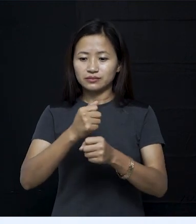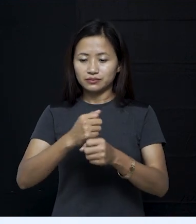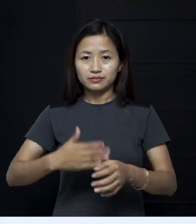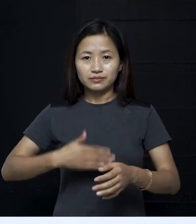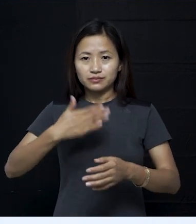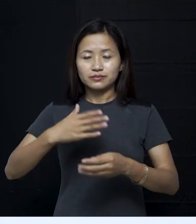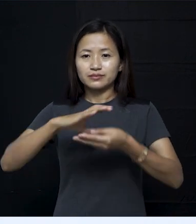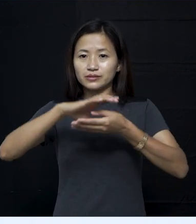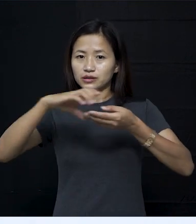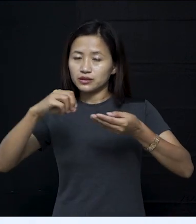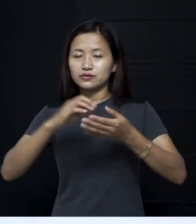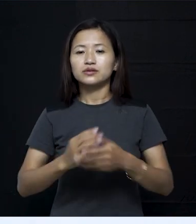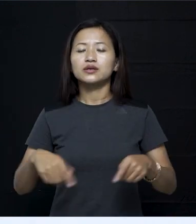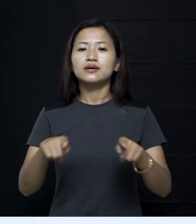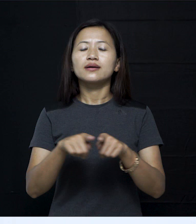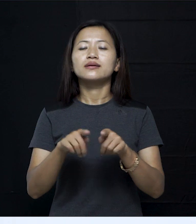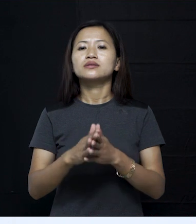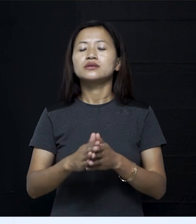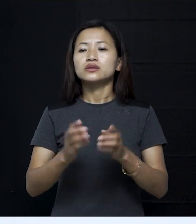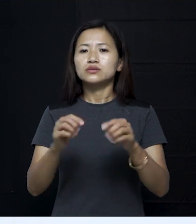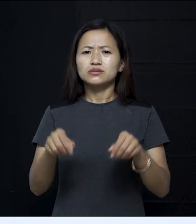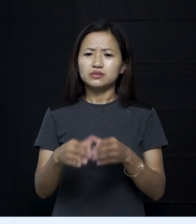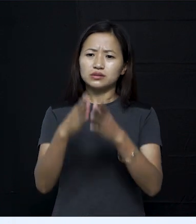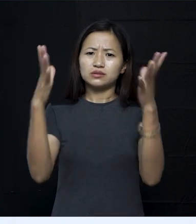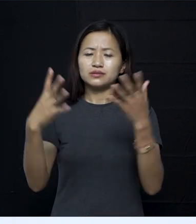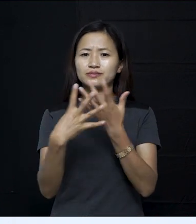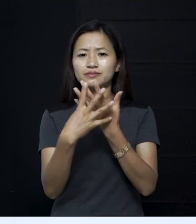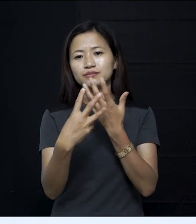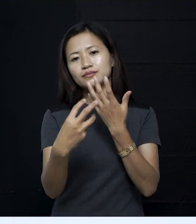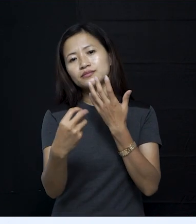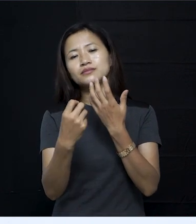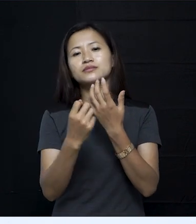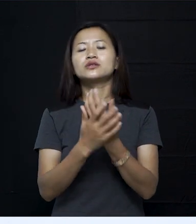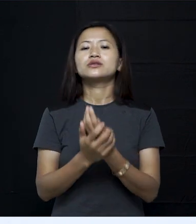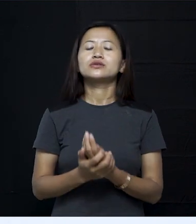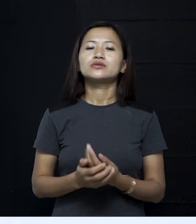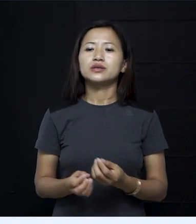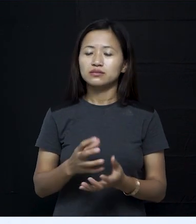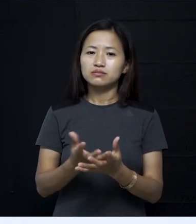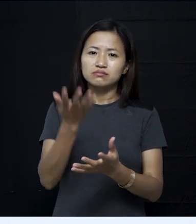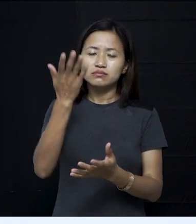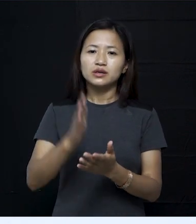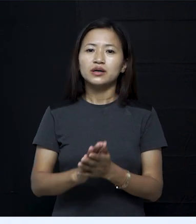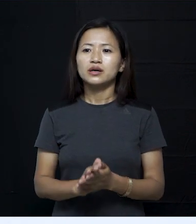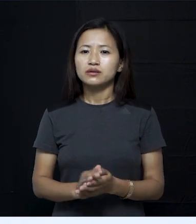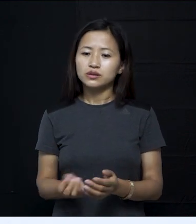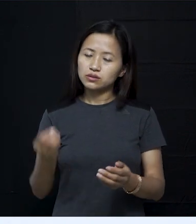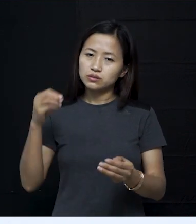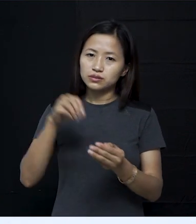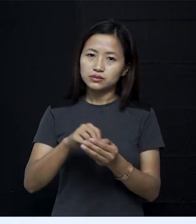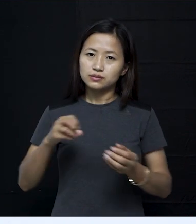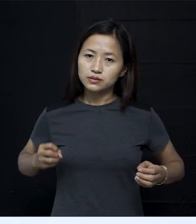what the farmers does is, they will select a place, okay, site will be selected, and mainly it will be on